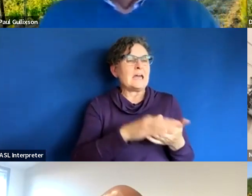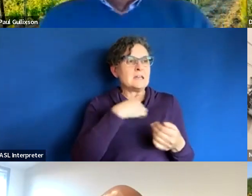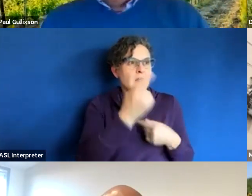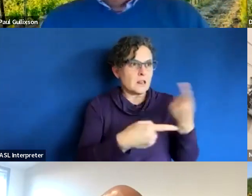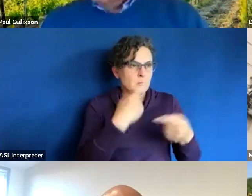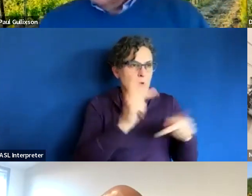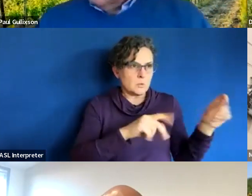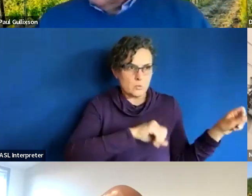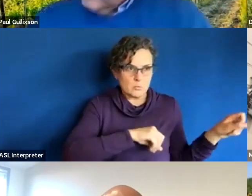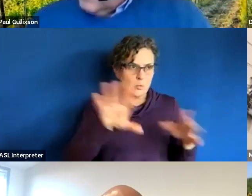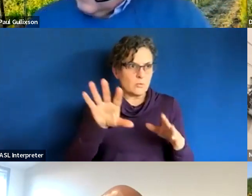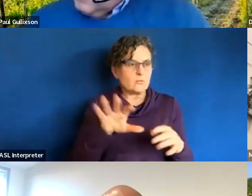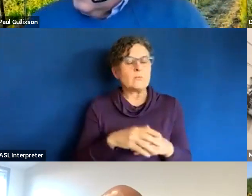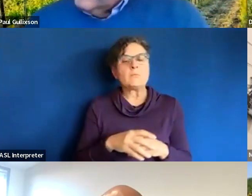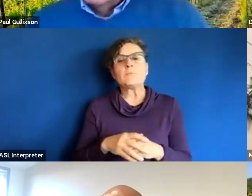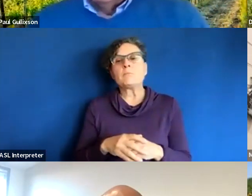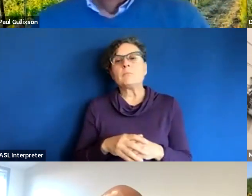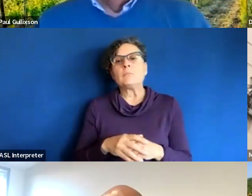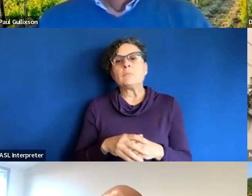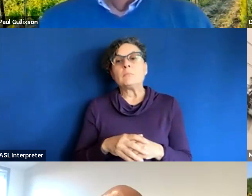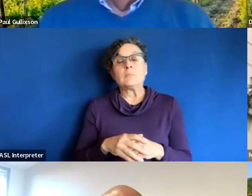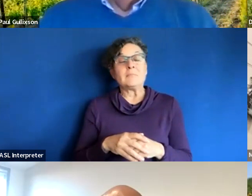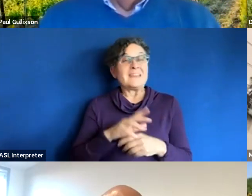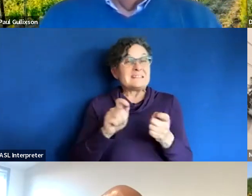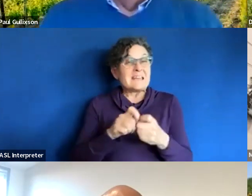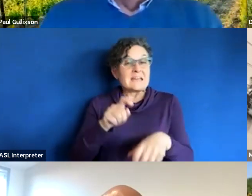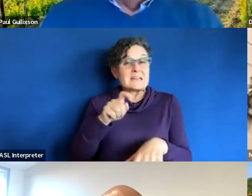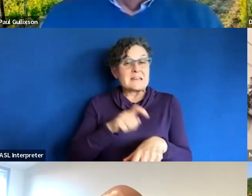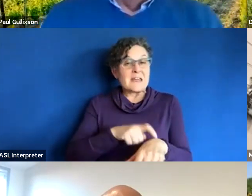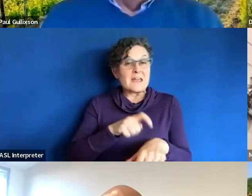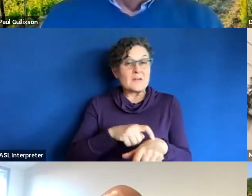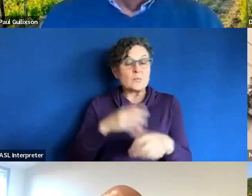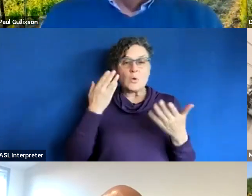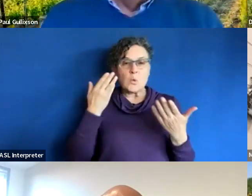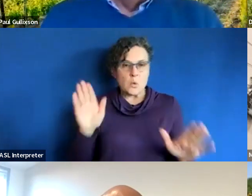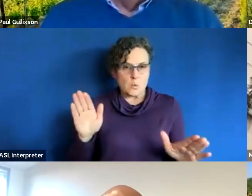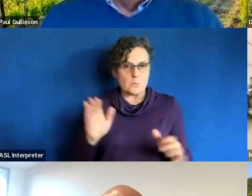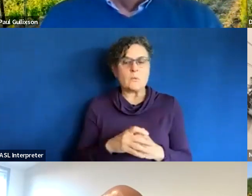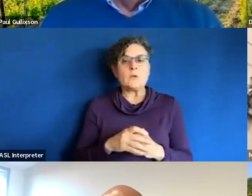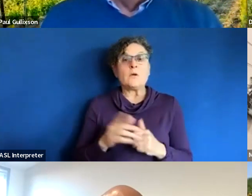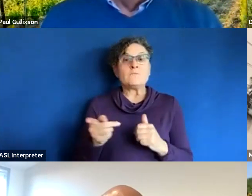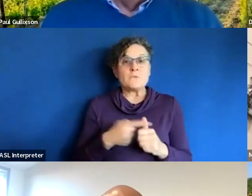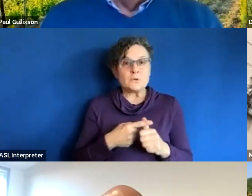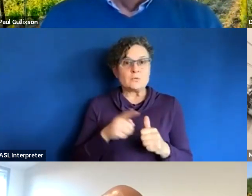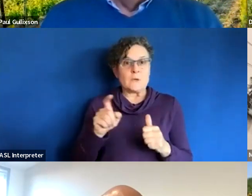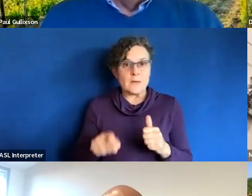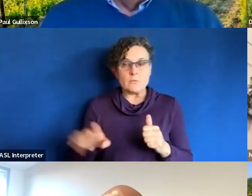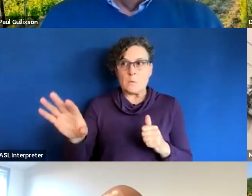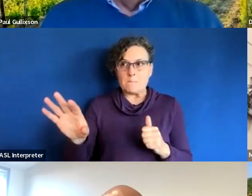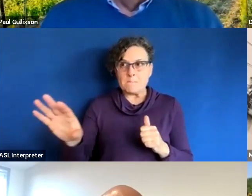So we can't give you a timeline right now until we have determined where we're going to stand